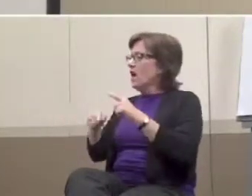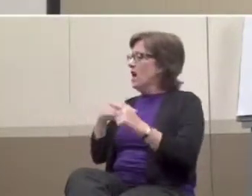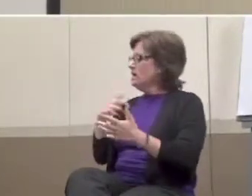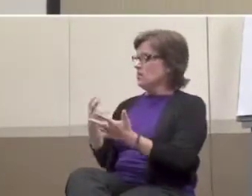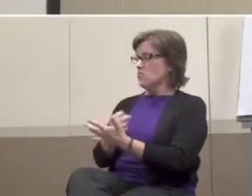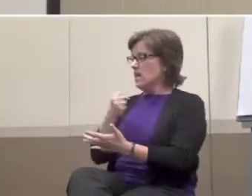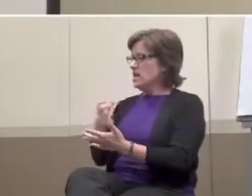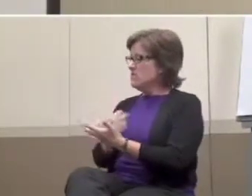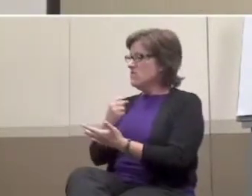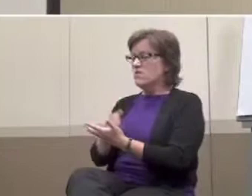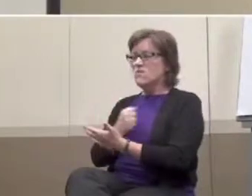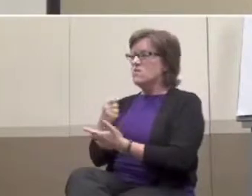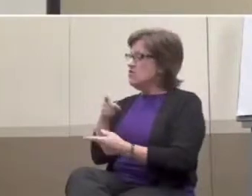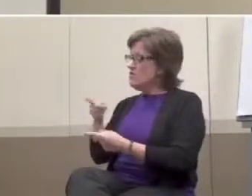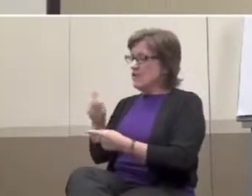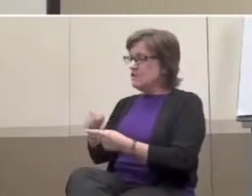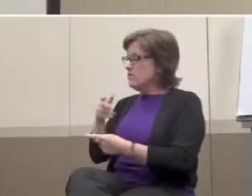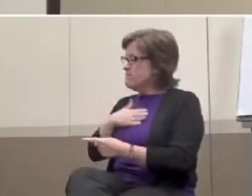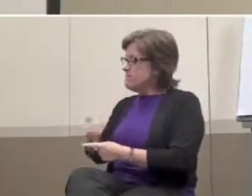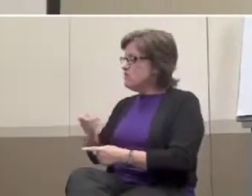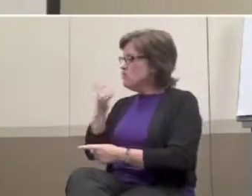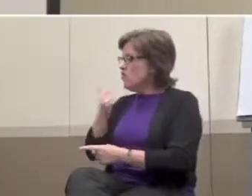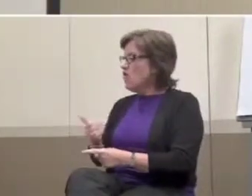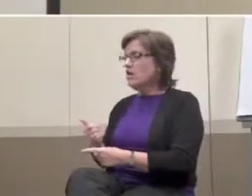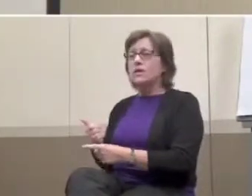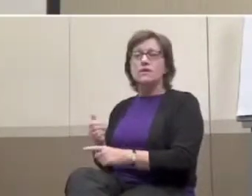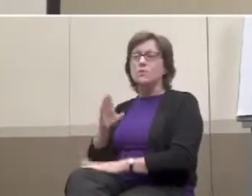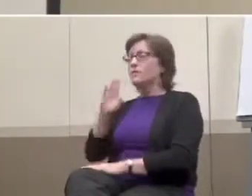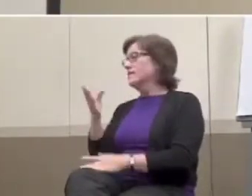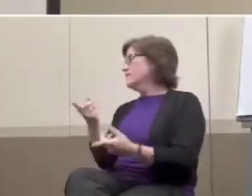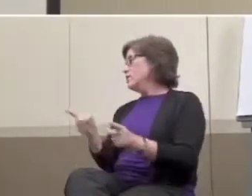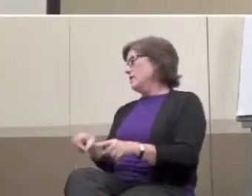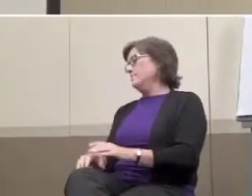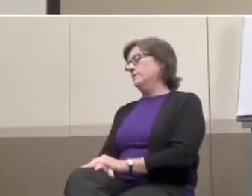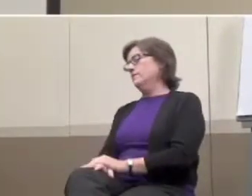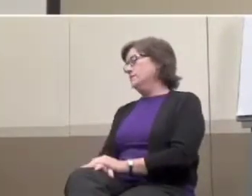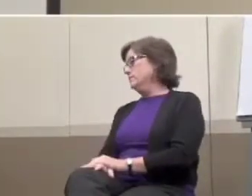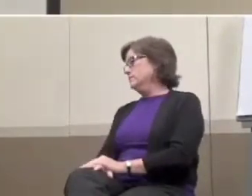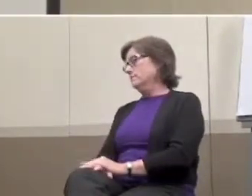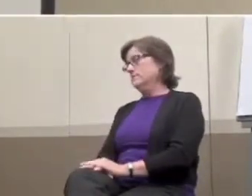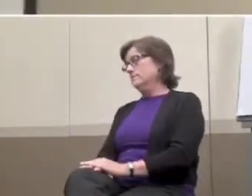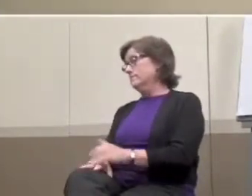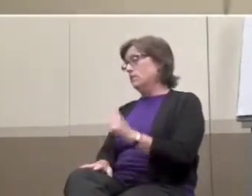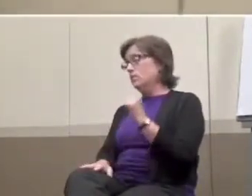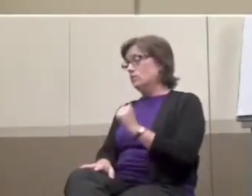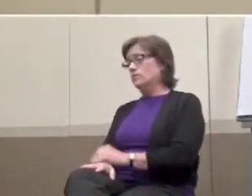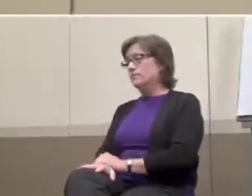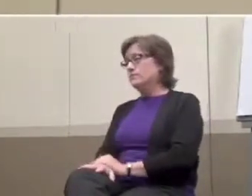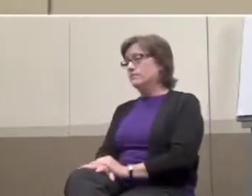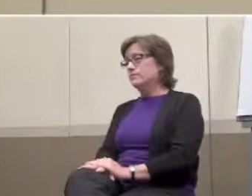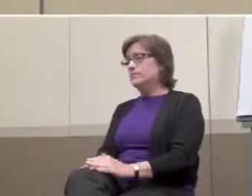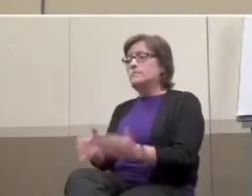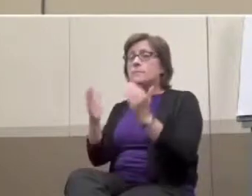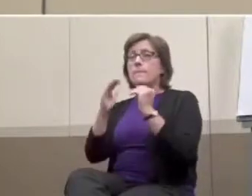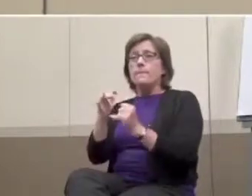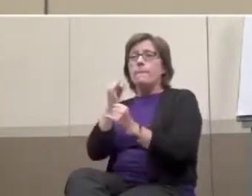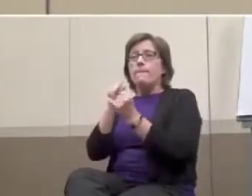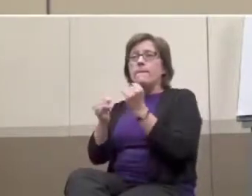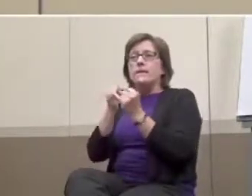other person just has to say that they're wrong, you'll never get here. You'll never get here. And